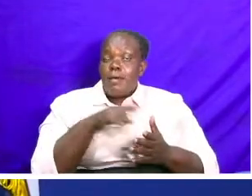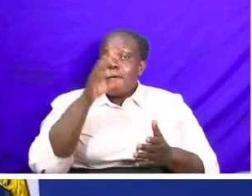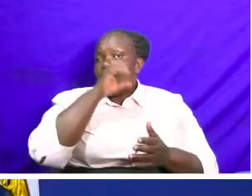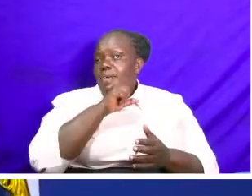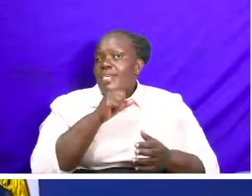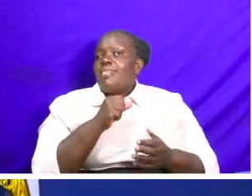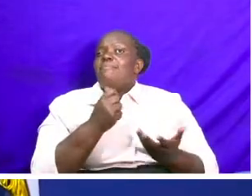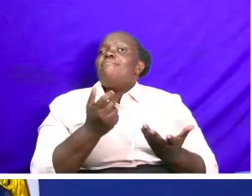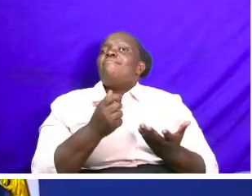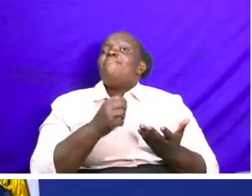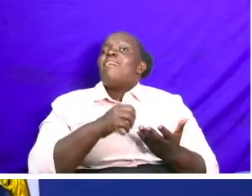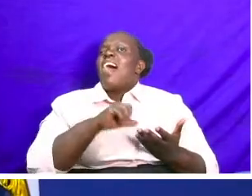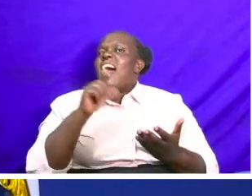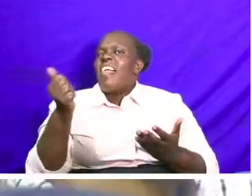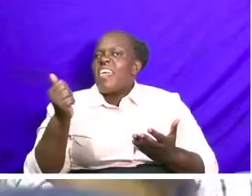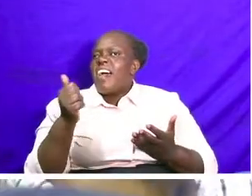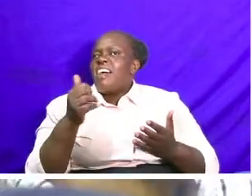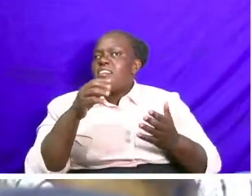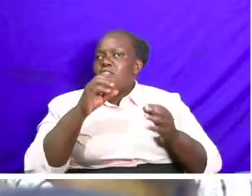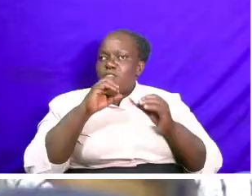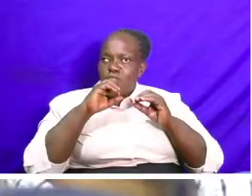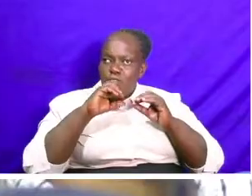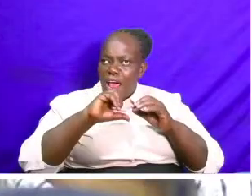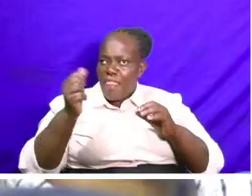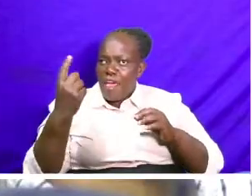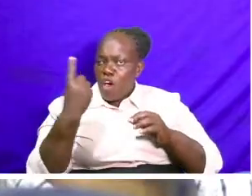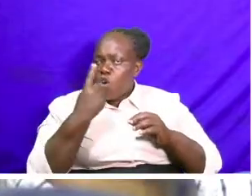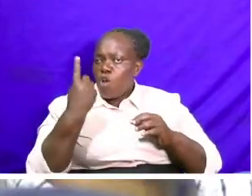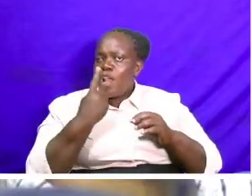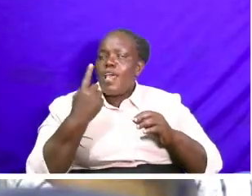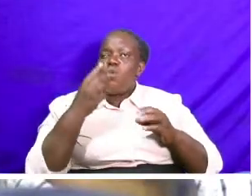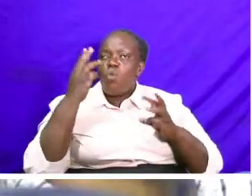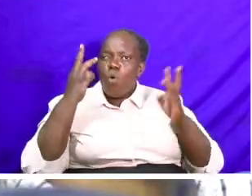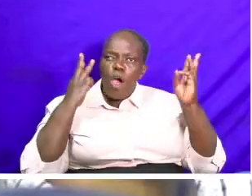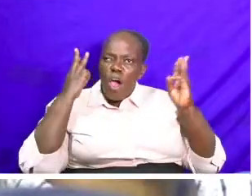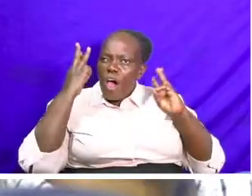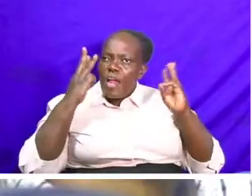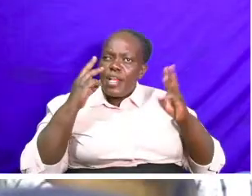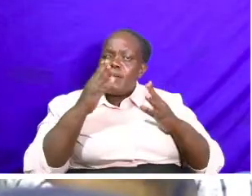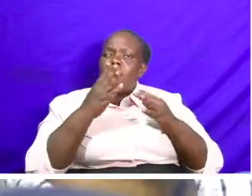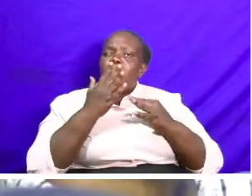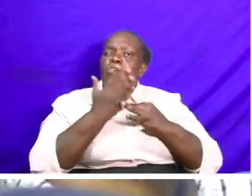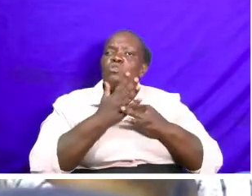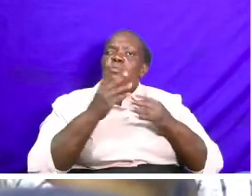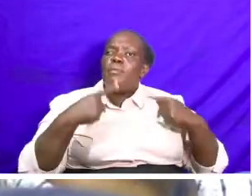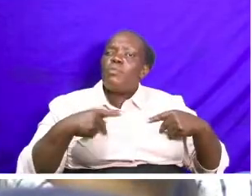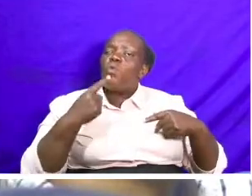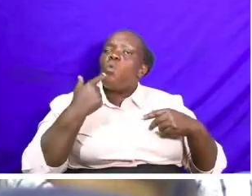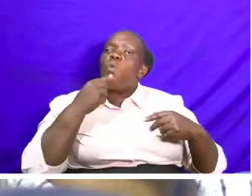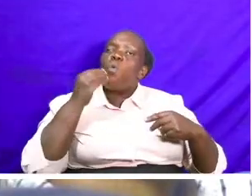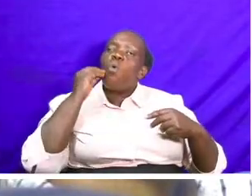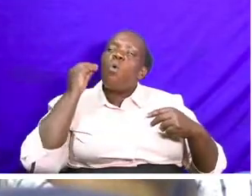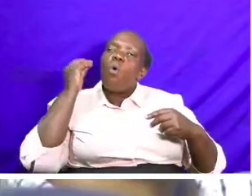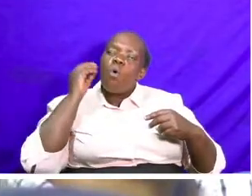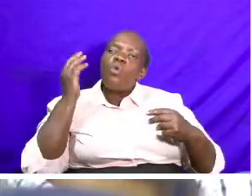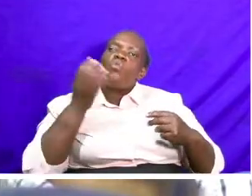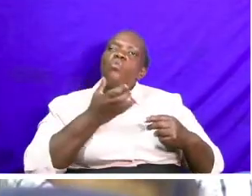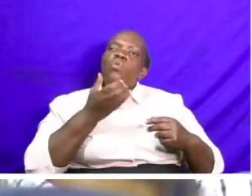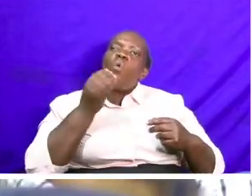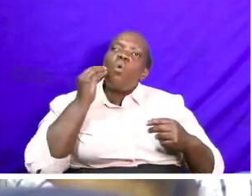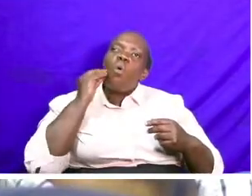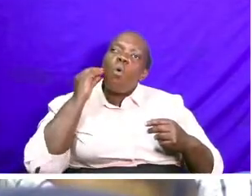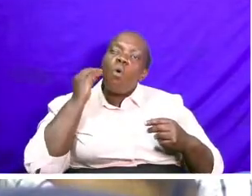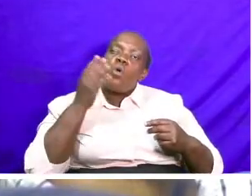Misinformation suggesting otherwise only causes unnecessary worry amongst rightful home owners.